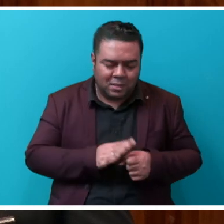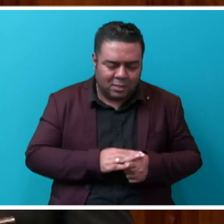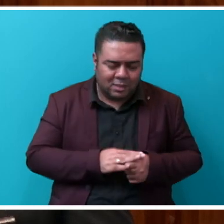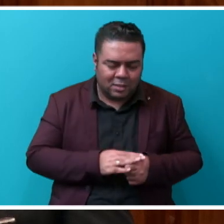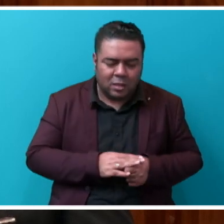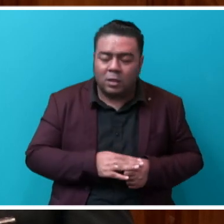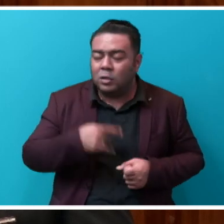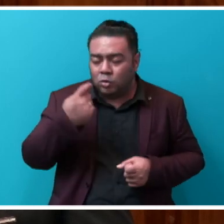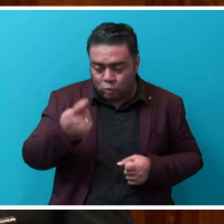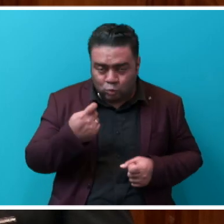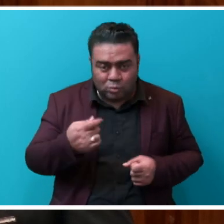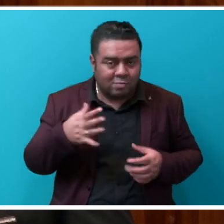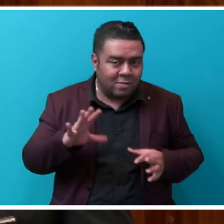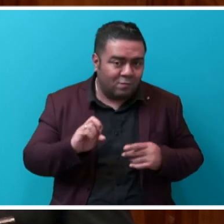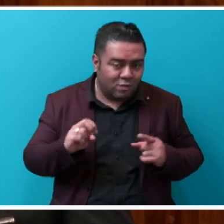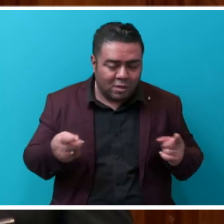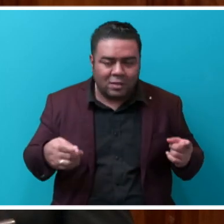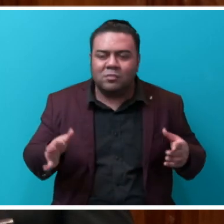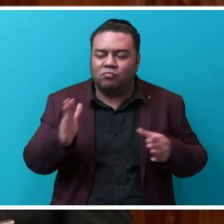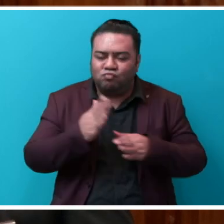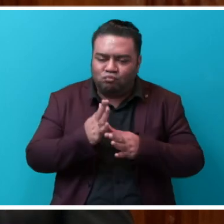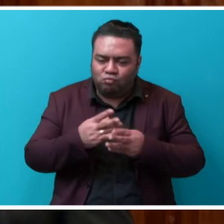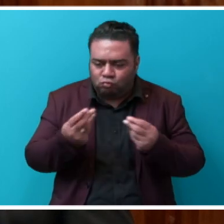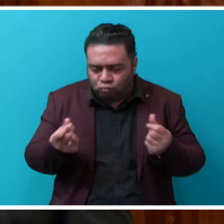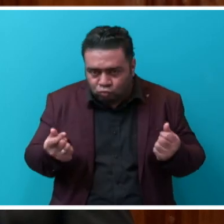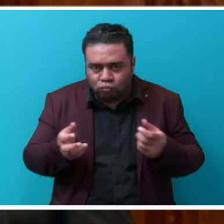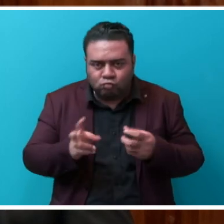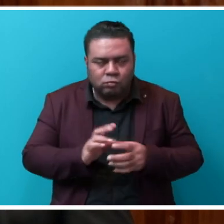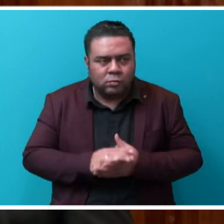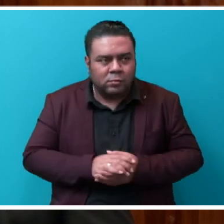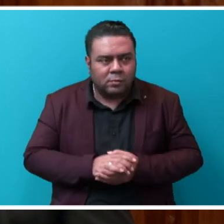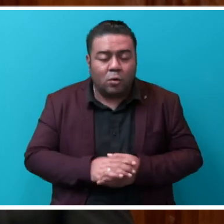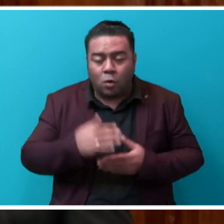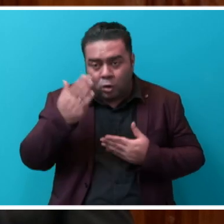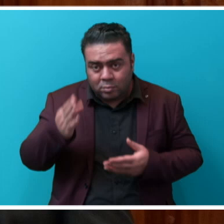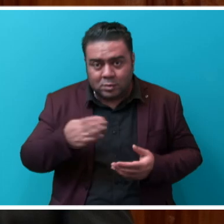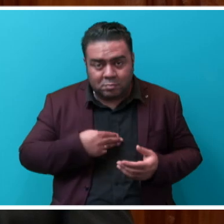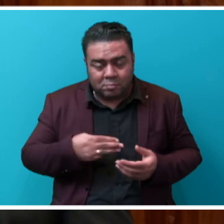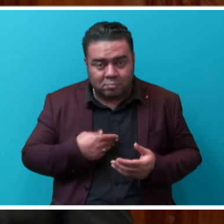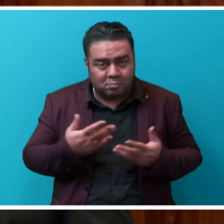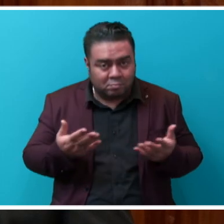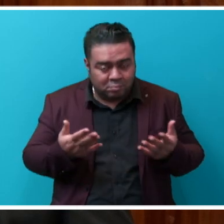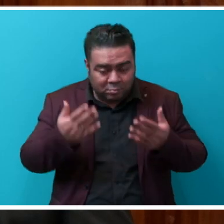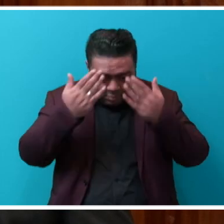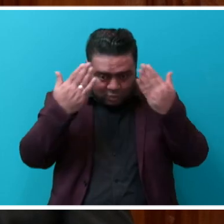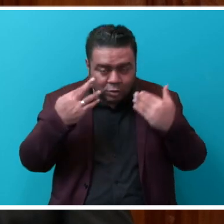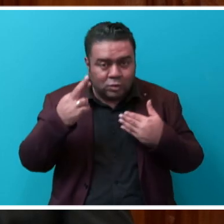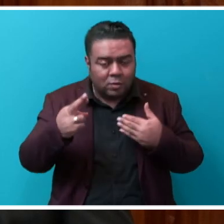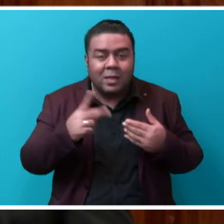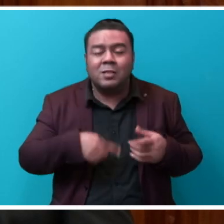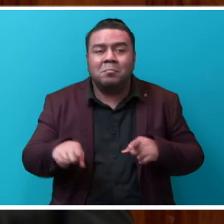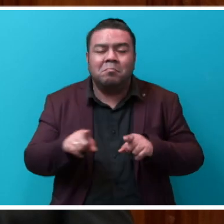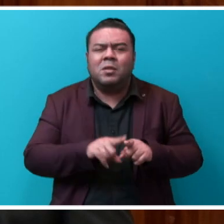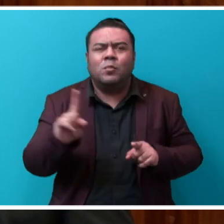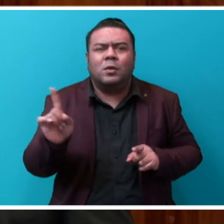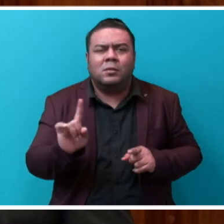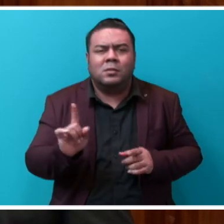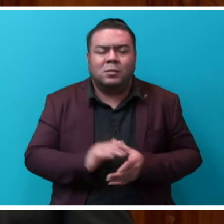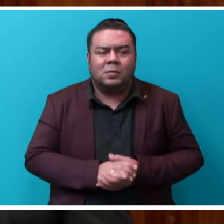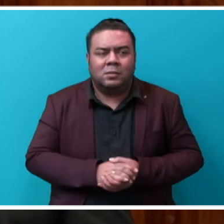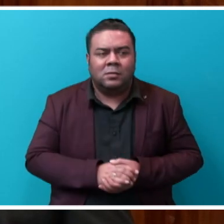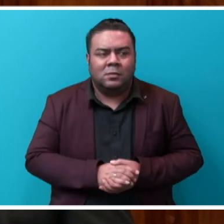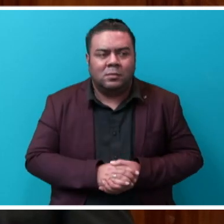as everything is worked out logistically. Honorable Speaker, this will mean that